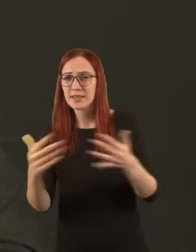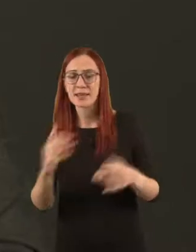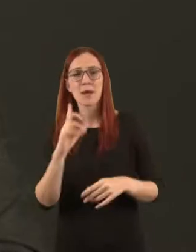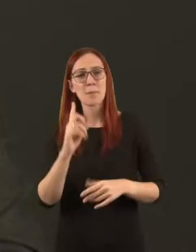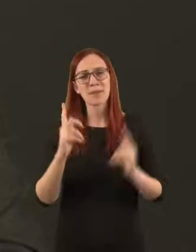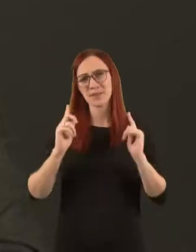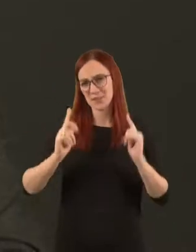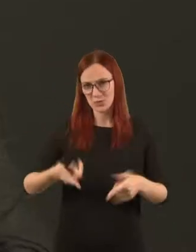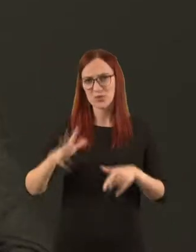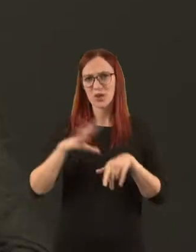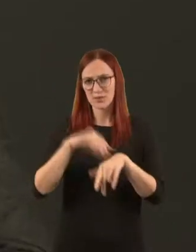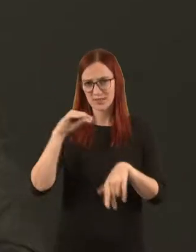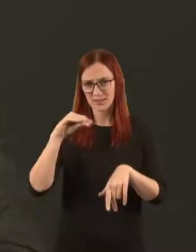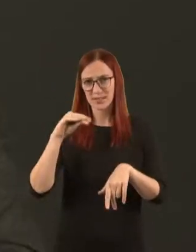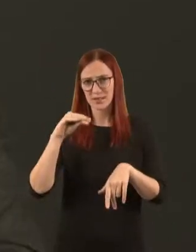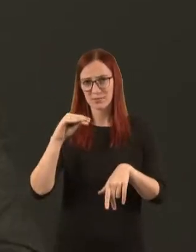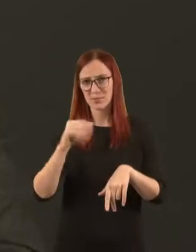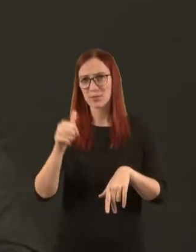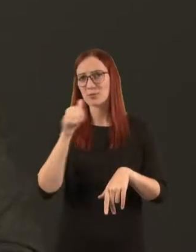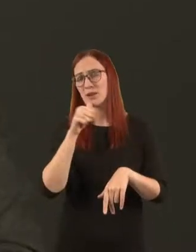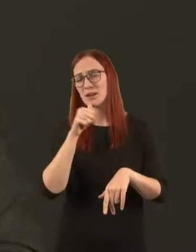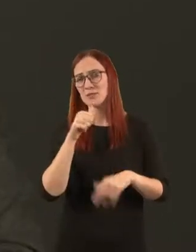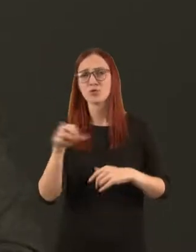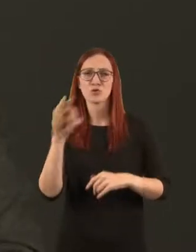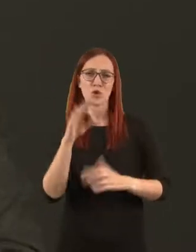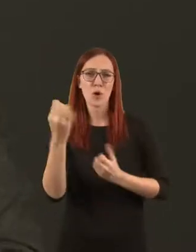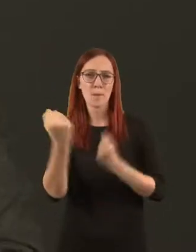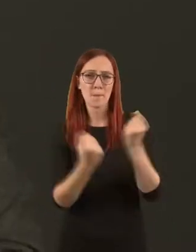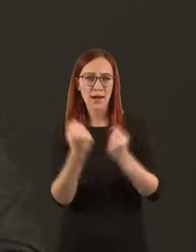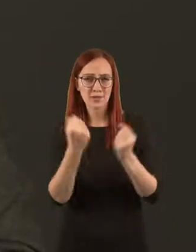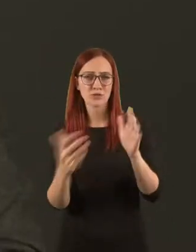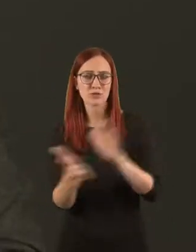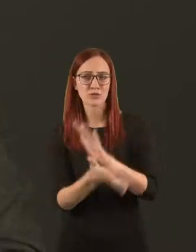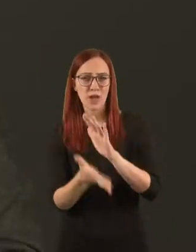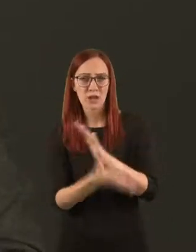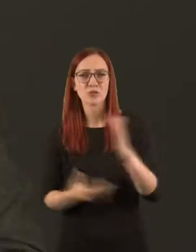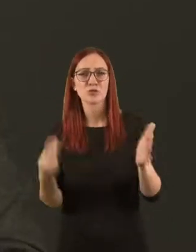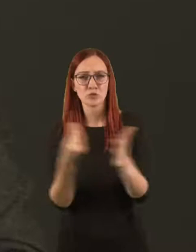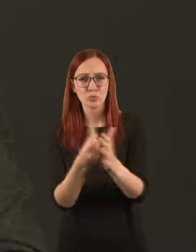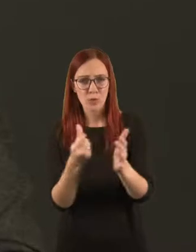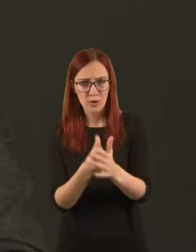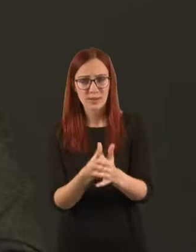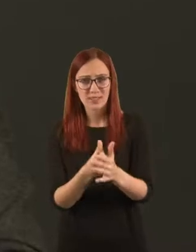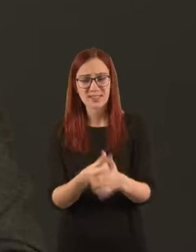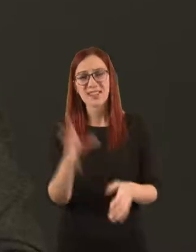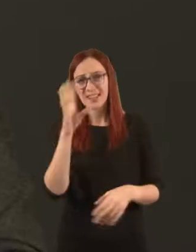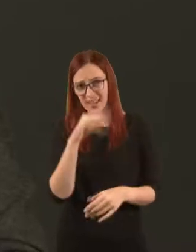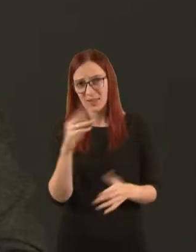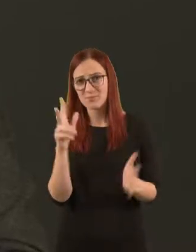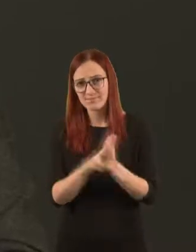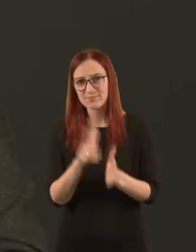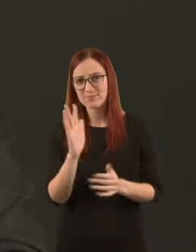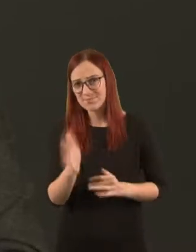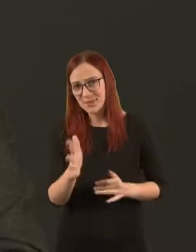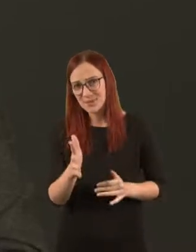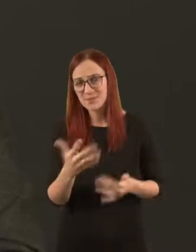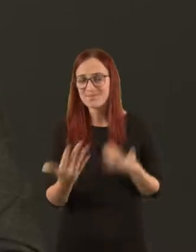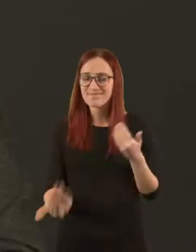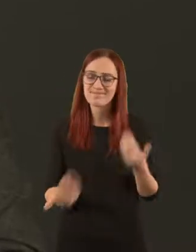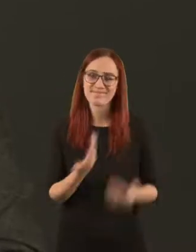minimum reduction that we are striving for. So I think that more has to be done.